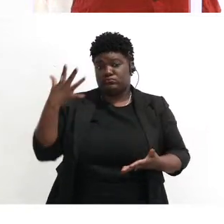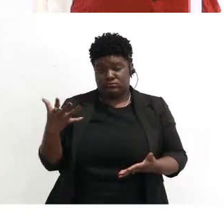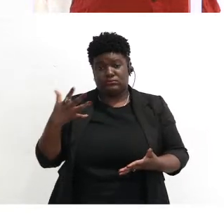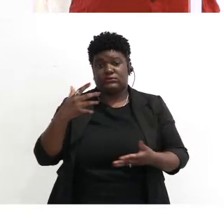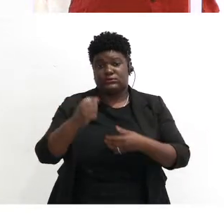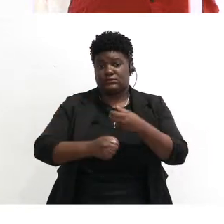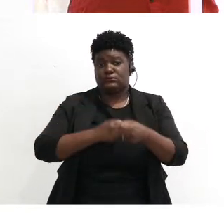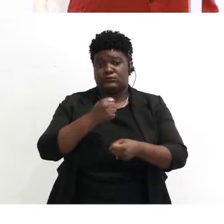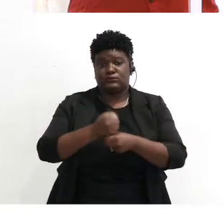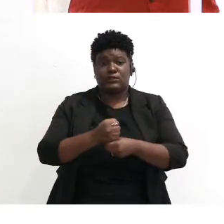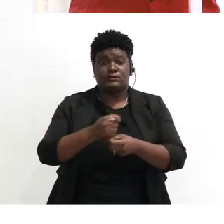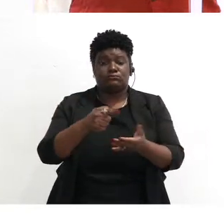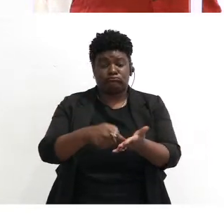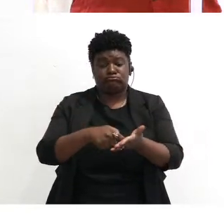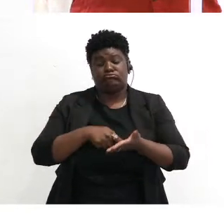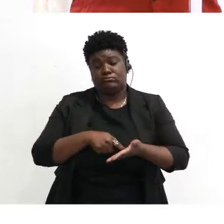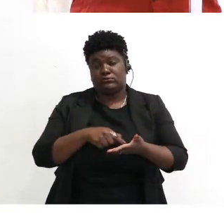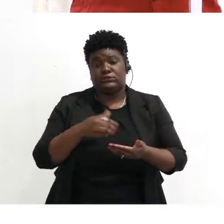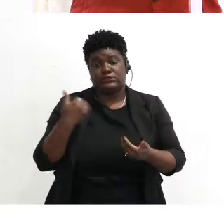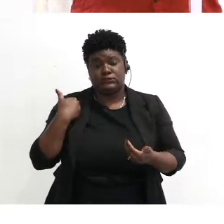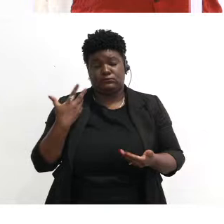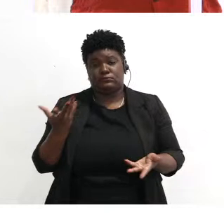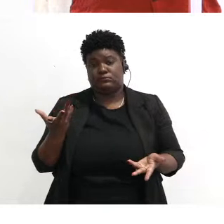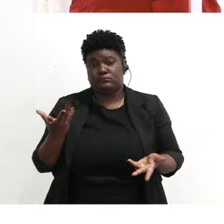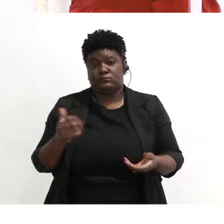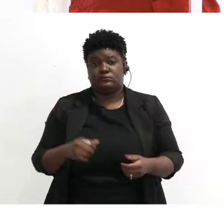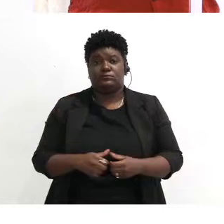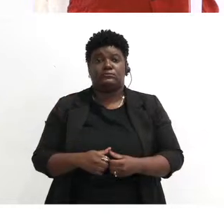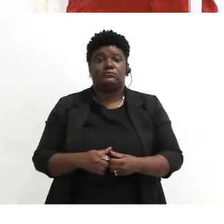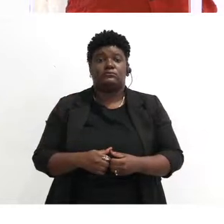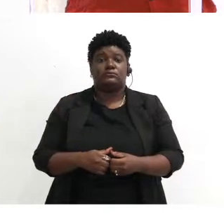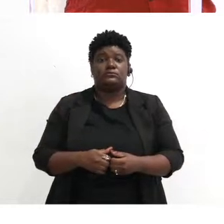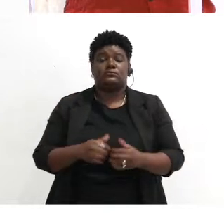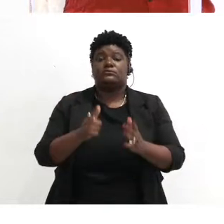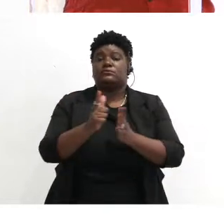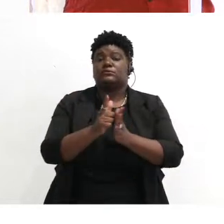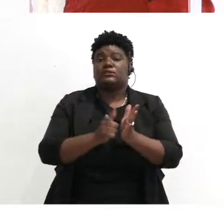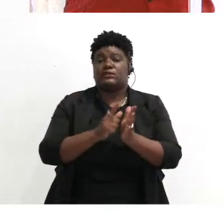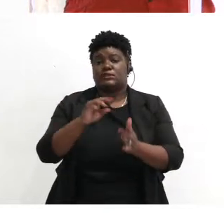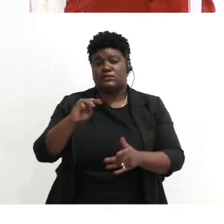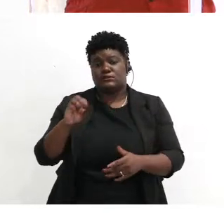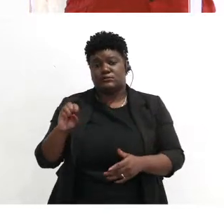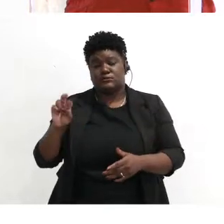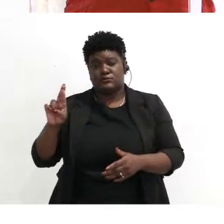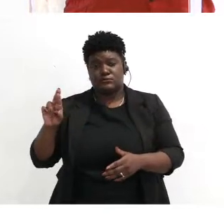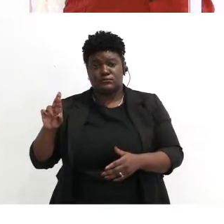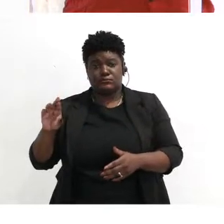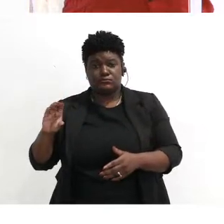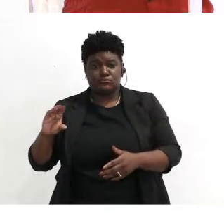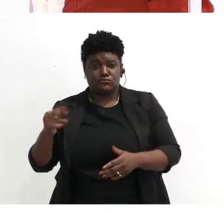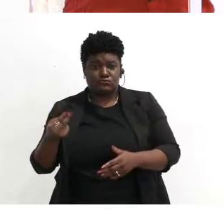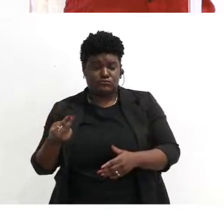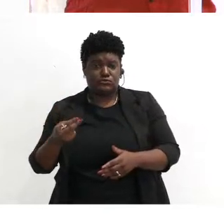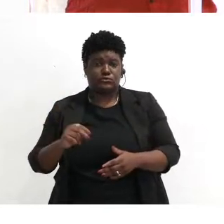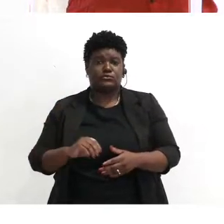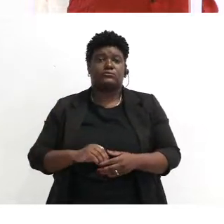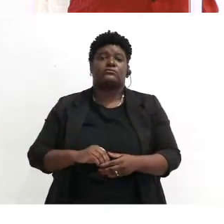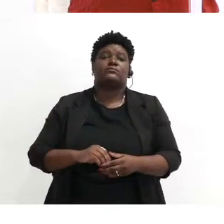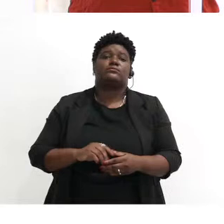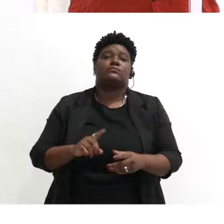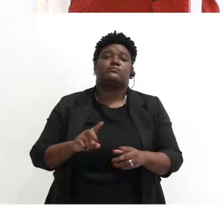So this is what I'm talking about, Moore's Law, where there's doubling of transistors on every chip every 2